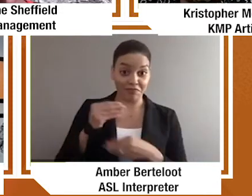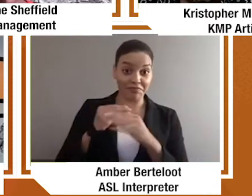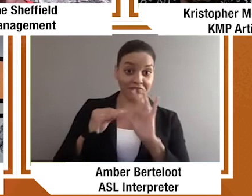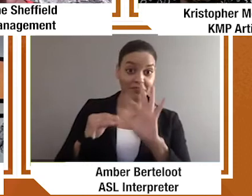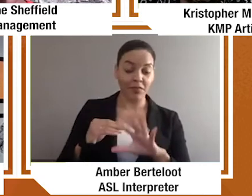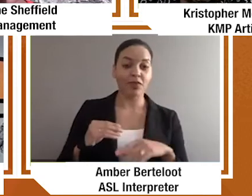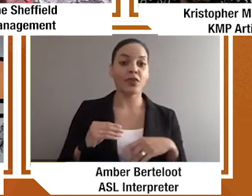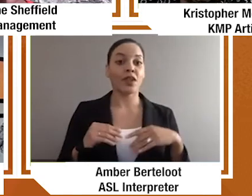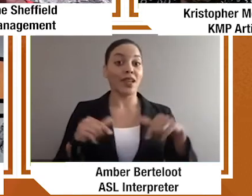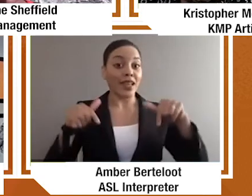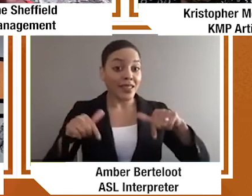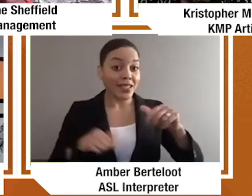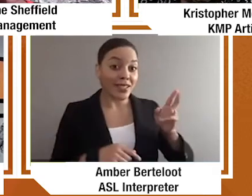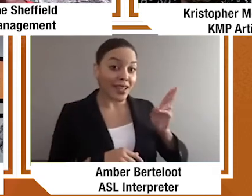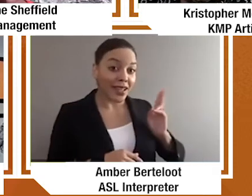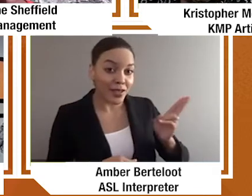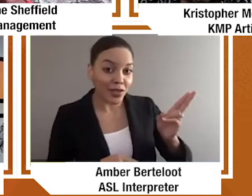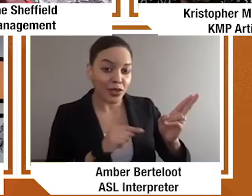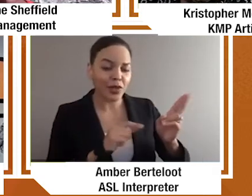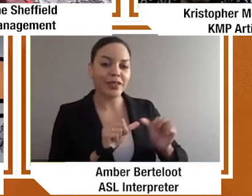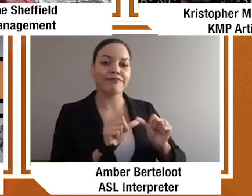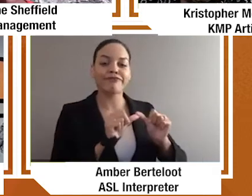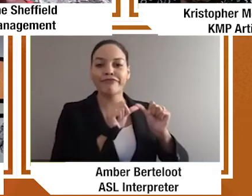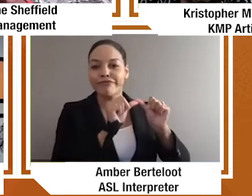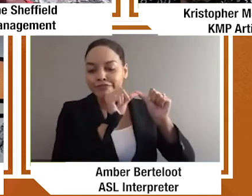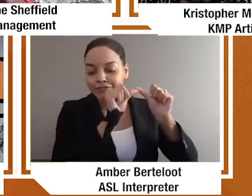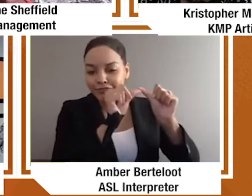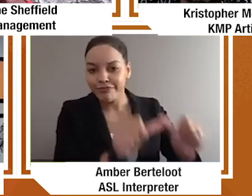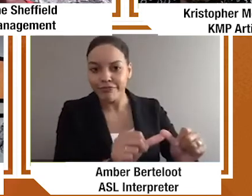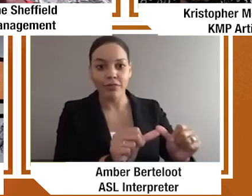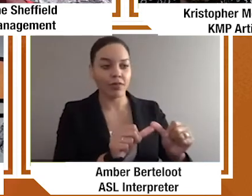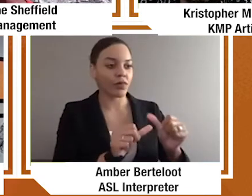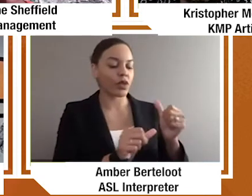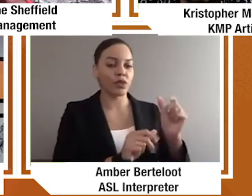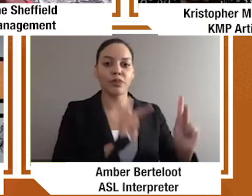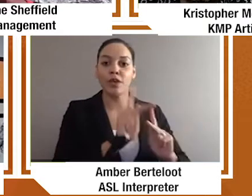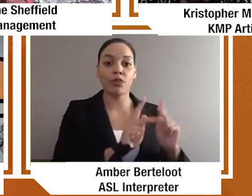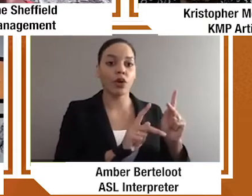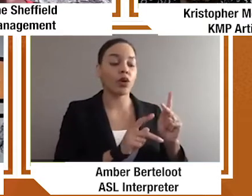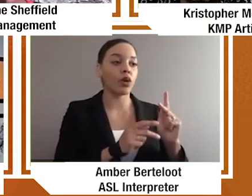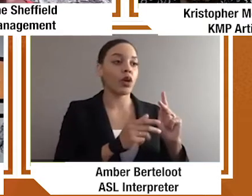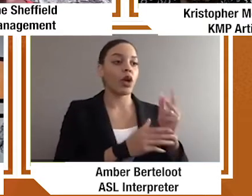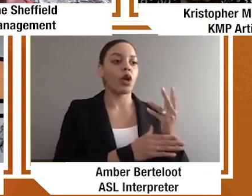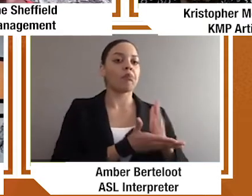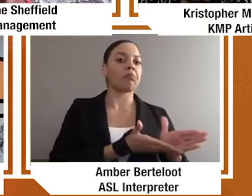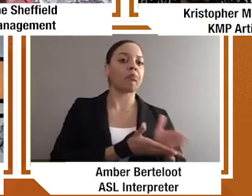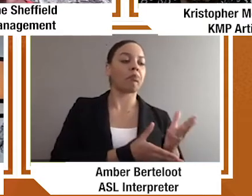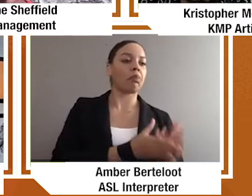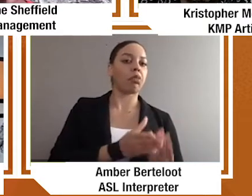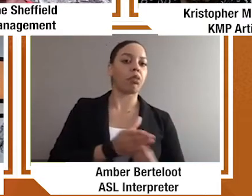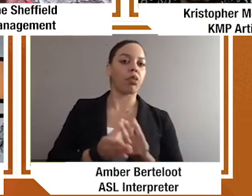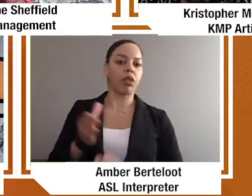the history that continues to be left out of the history